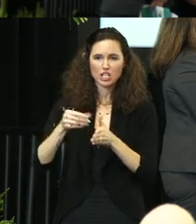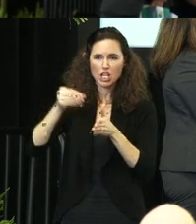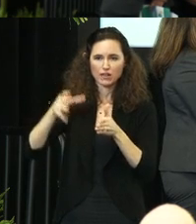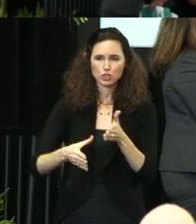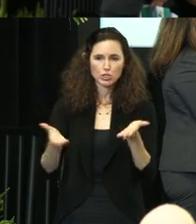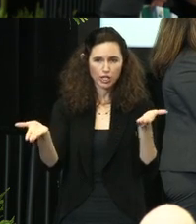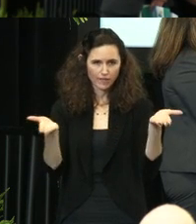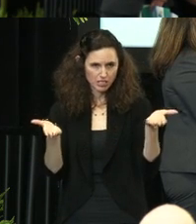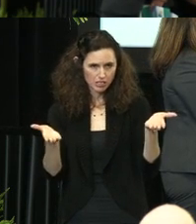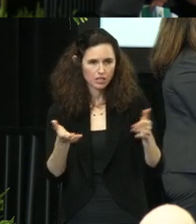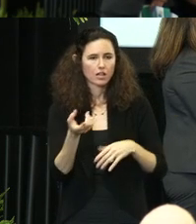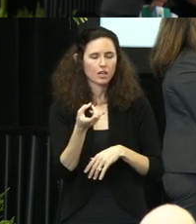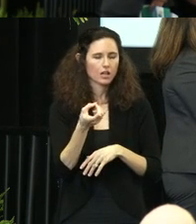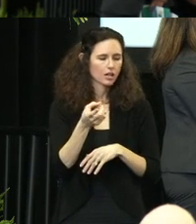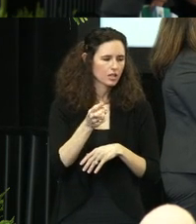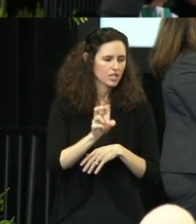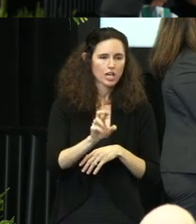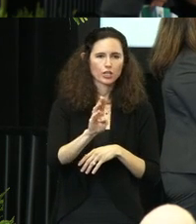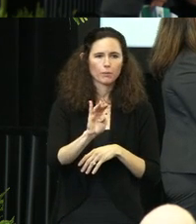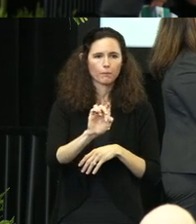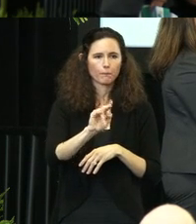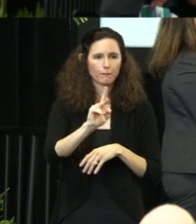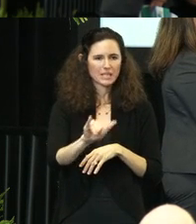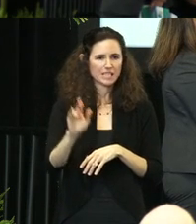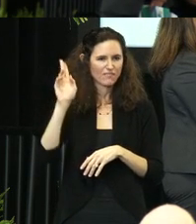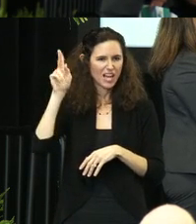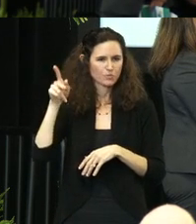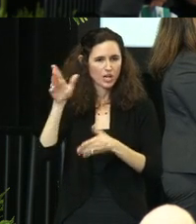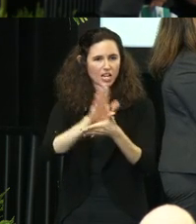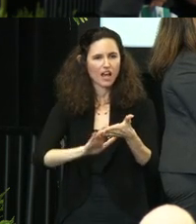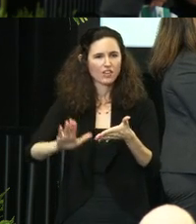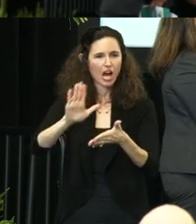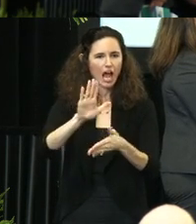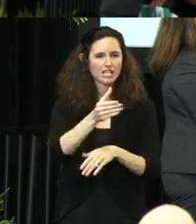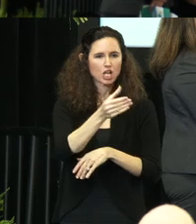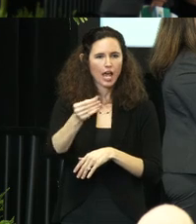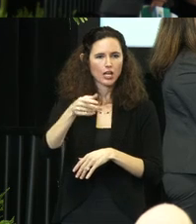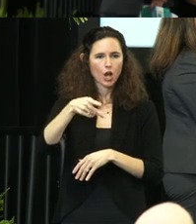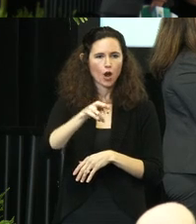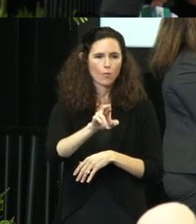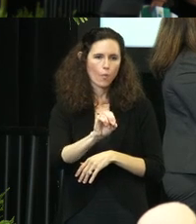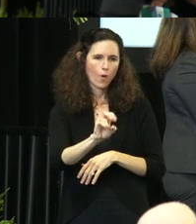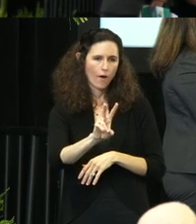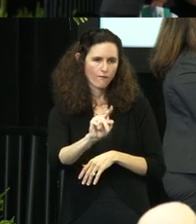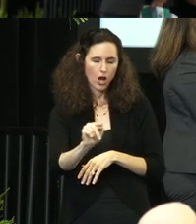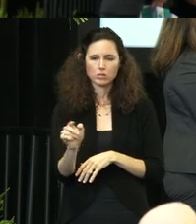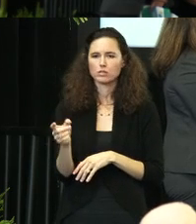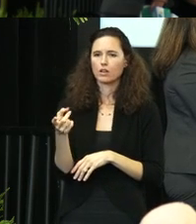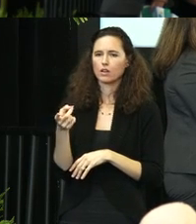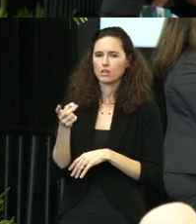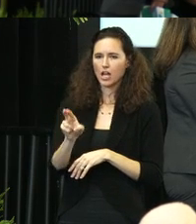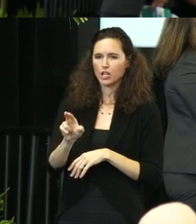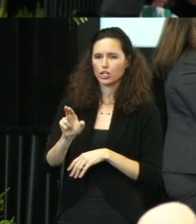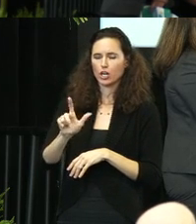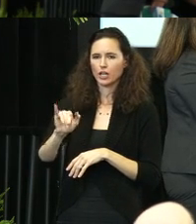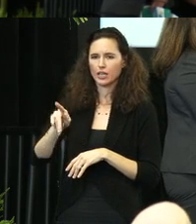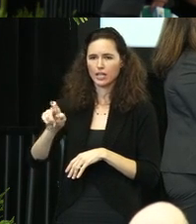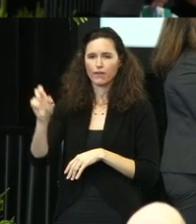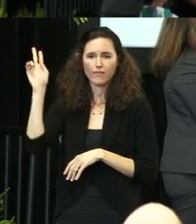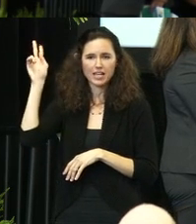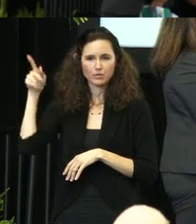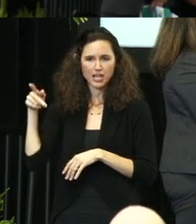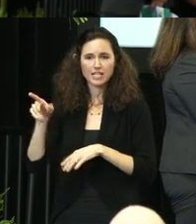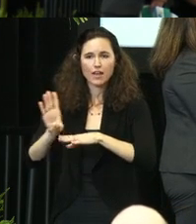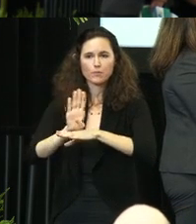Services. Dr. Judith Bilski, Vice President of our college and Provost. Mr. Al Little, Vice President of Business